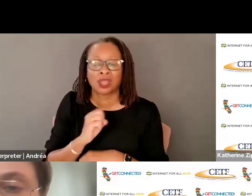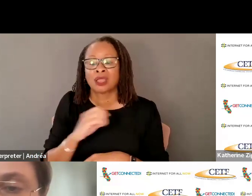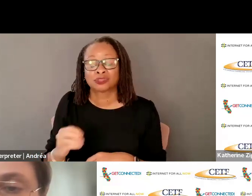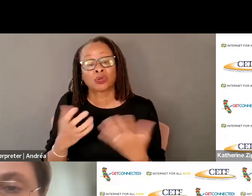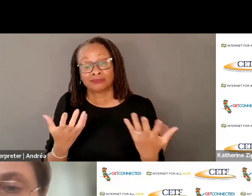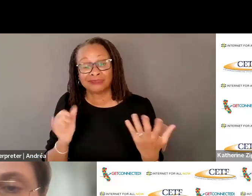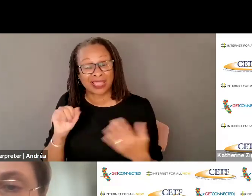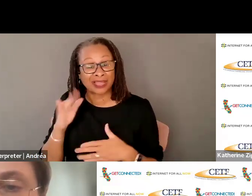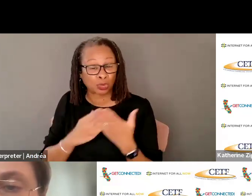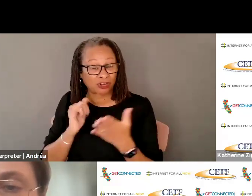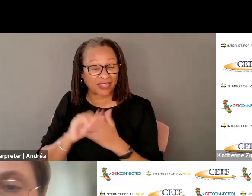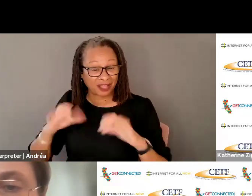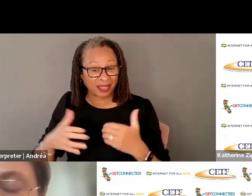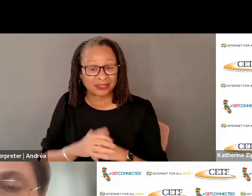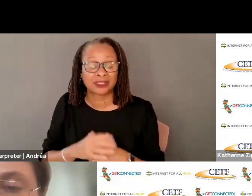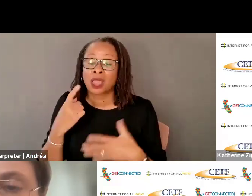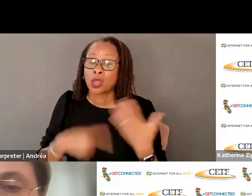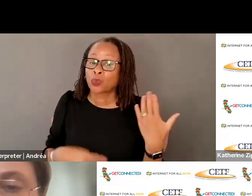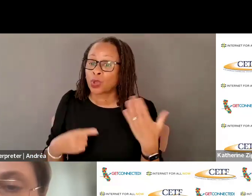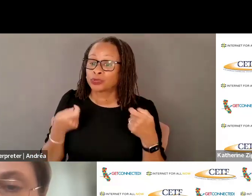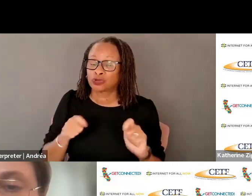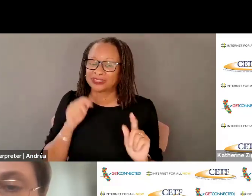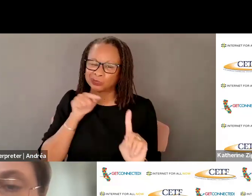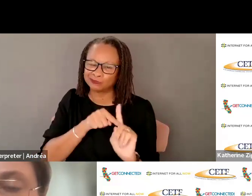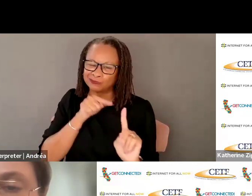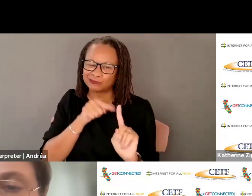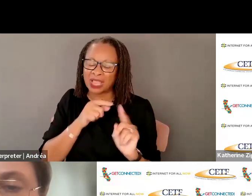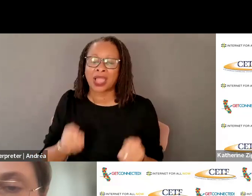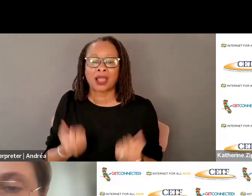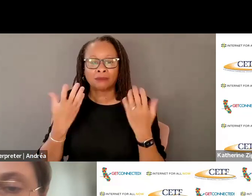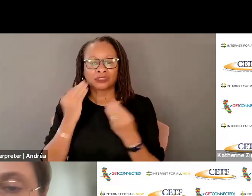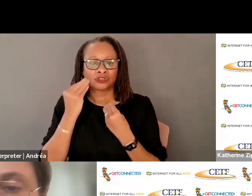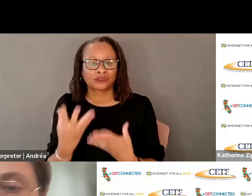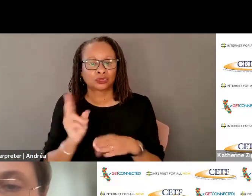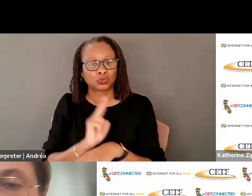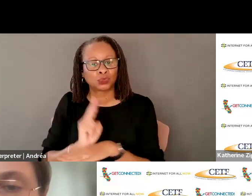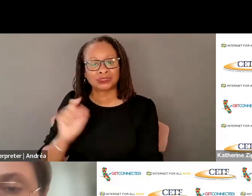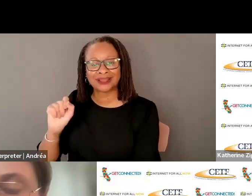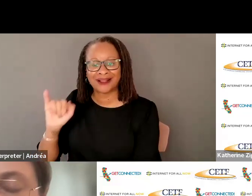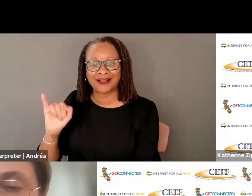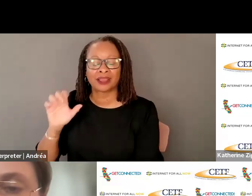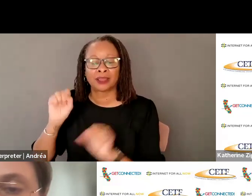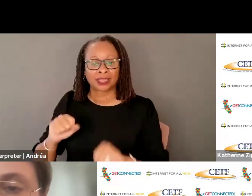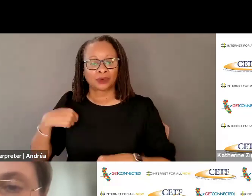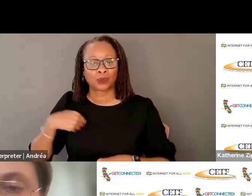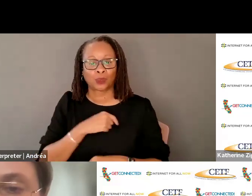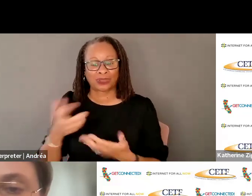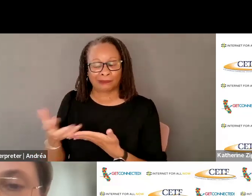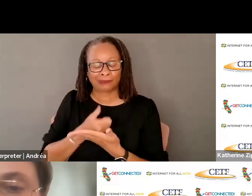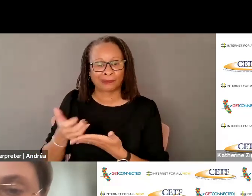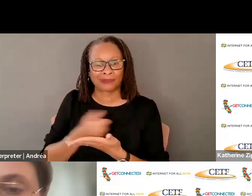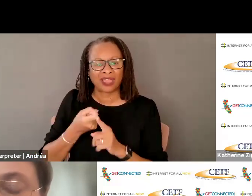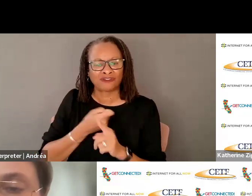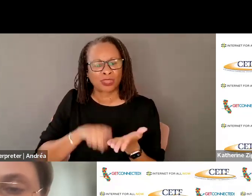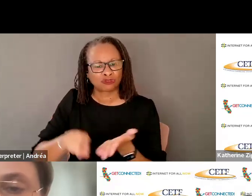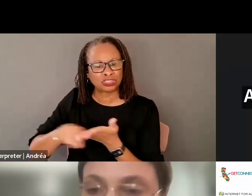what we are continuing to probe is how much information using AI can we glean from all the